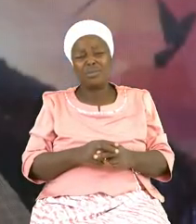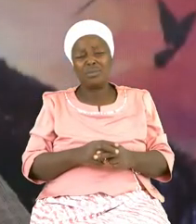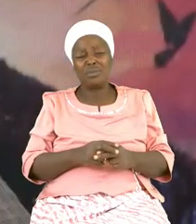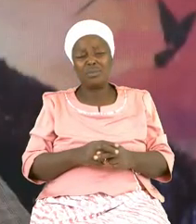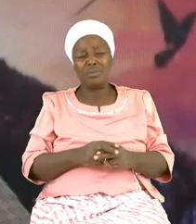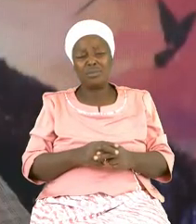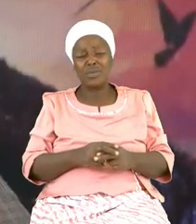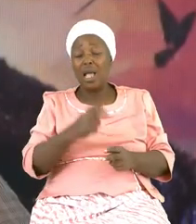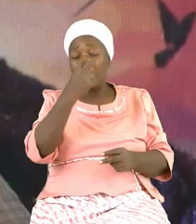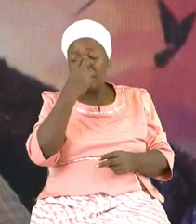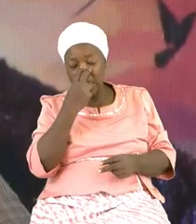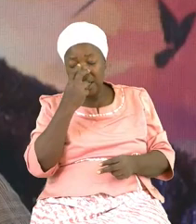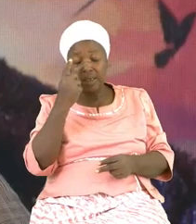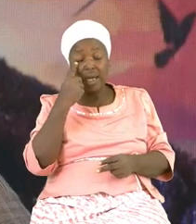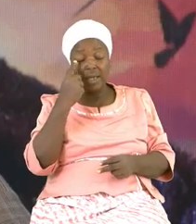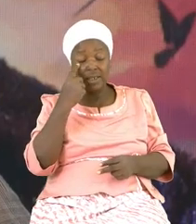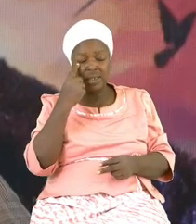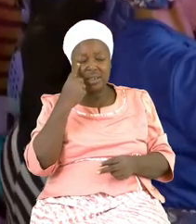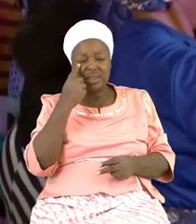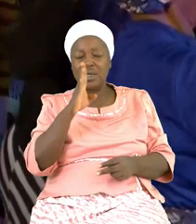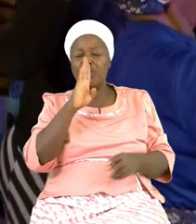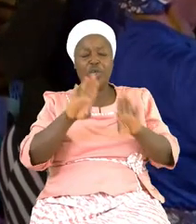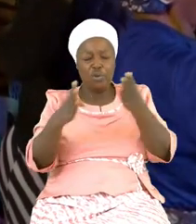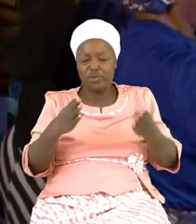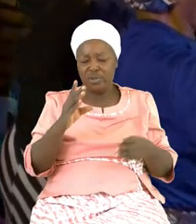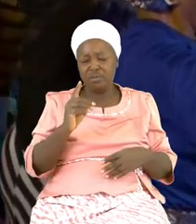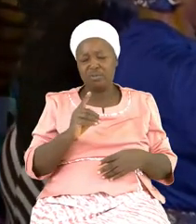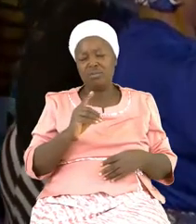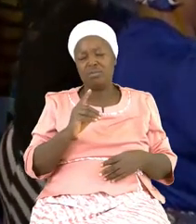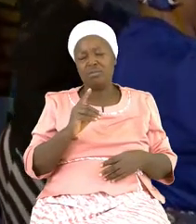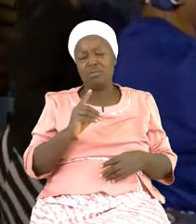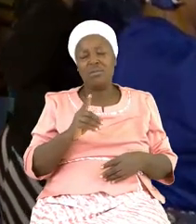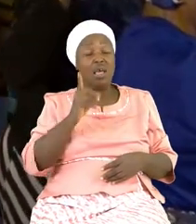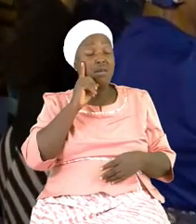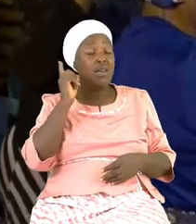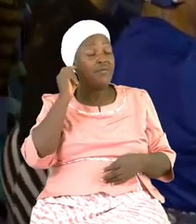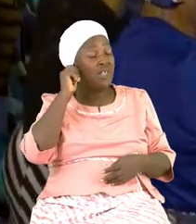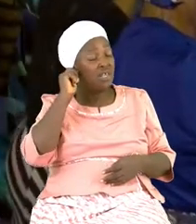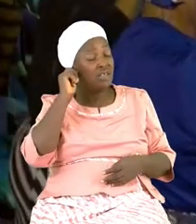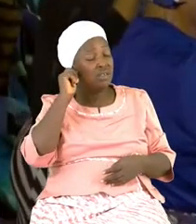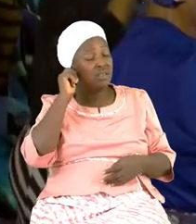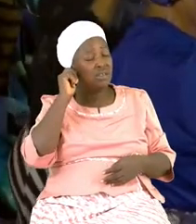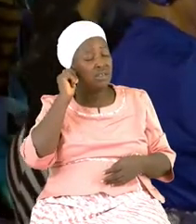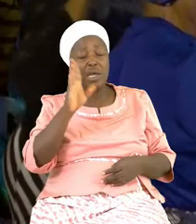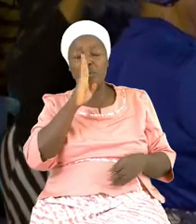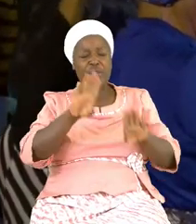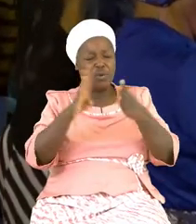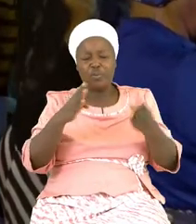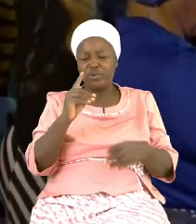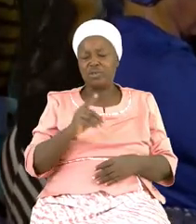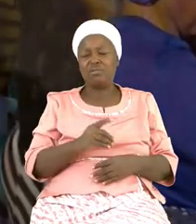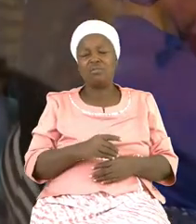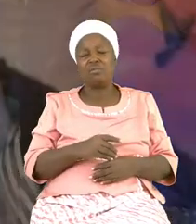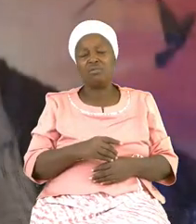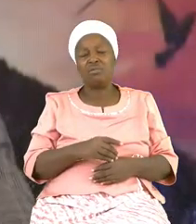Blind eyes, be open. Amen. Deaf ears, be open. Amen.